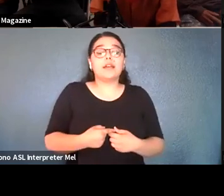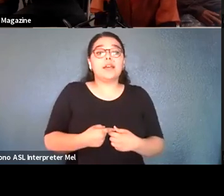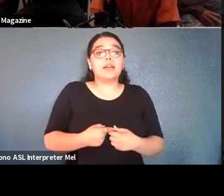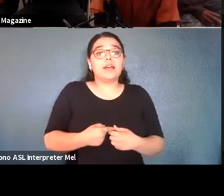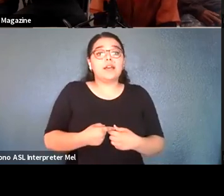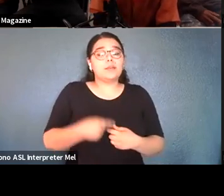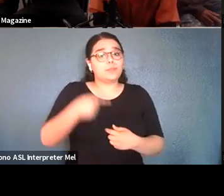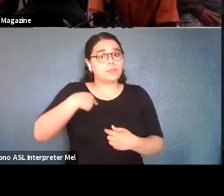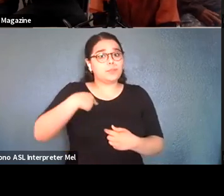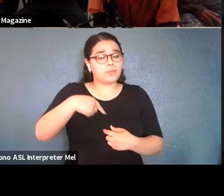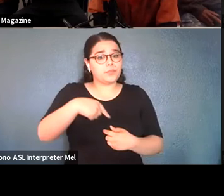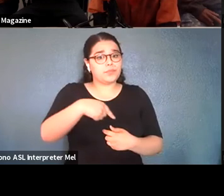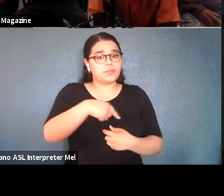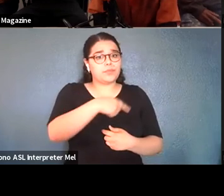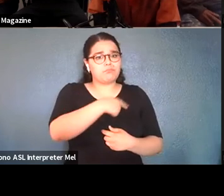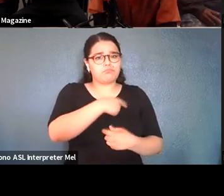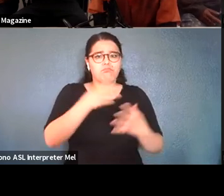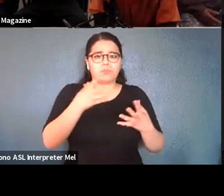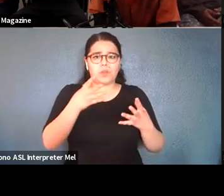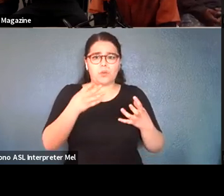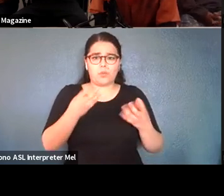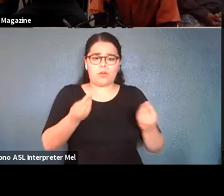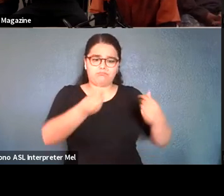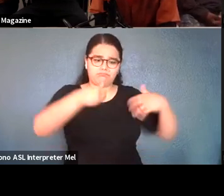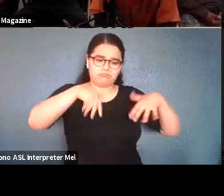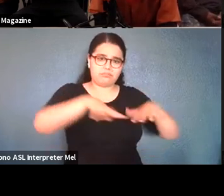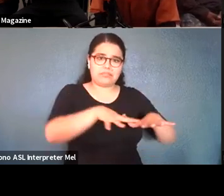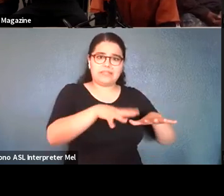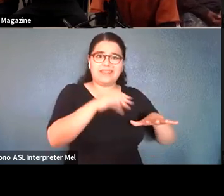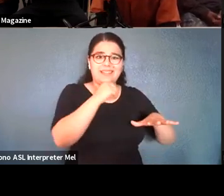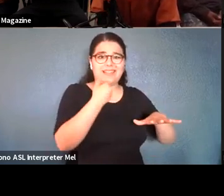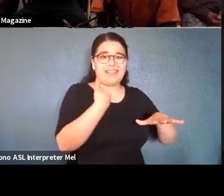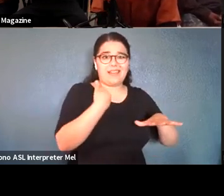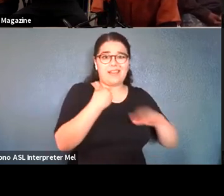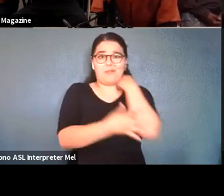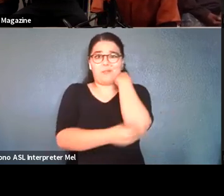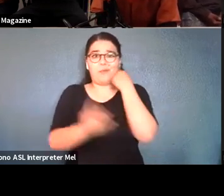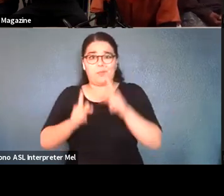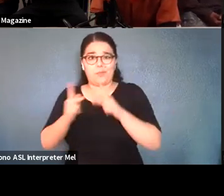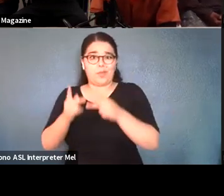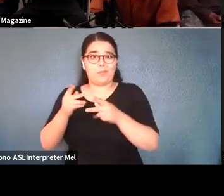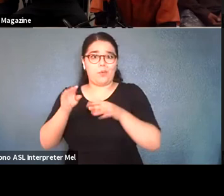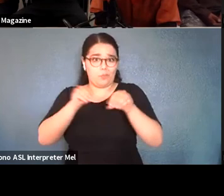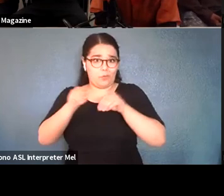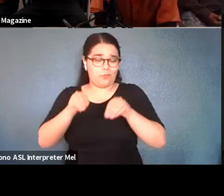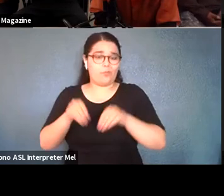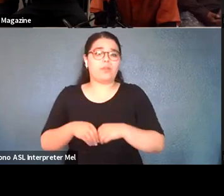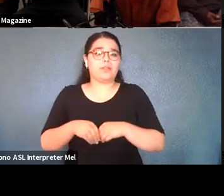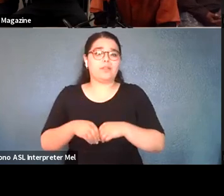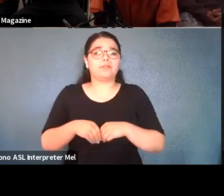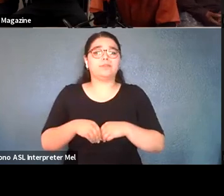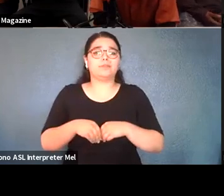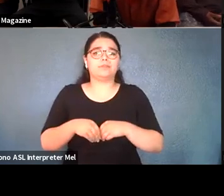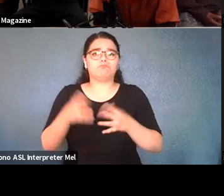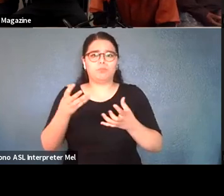as we try to build a landless and poor people's movement rooted in poverty scholarship, as we stand with